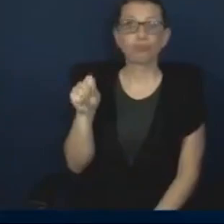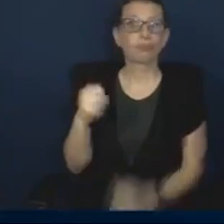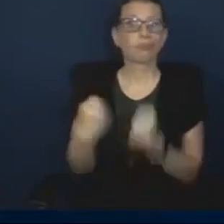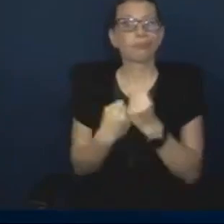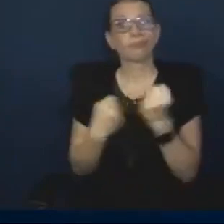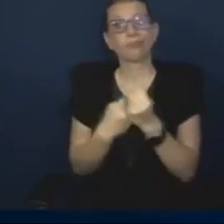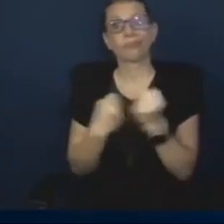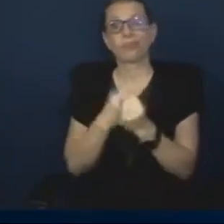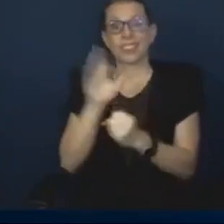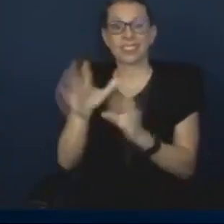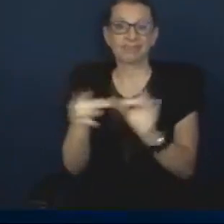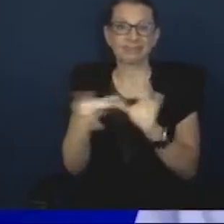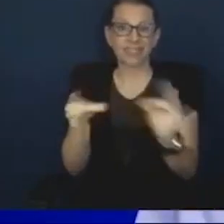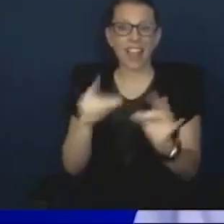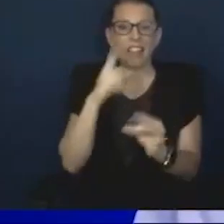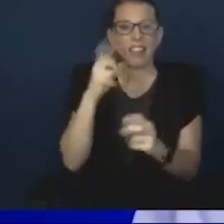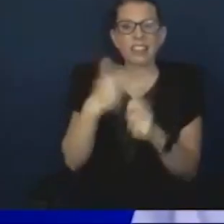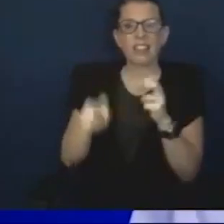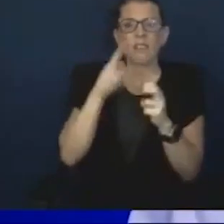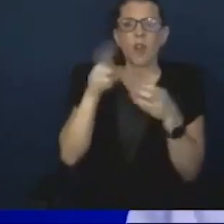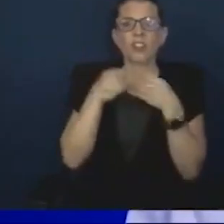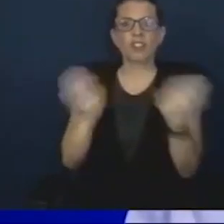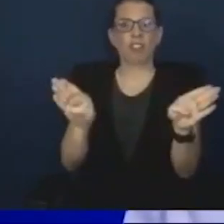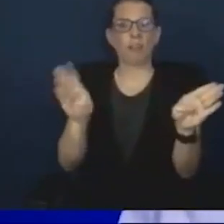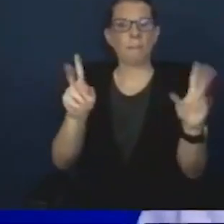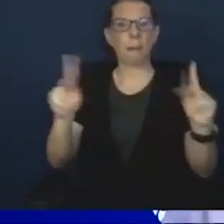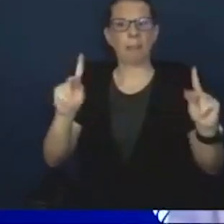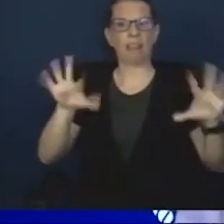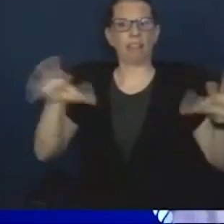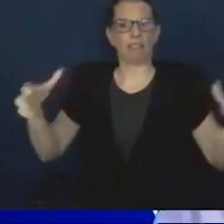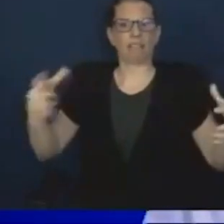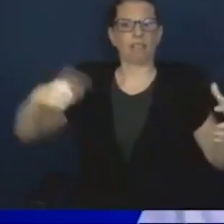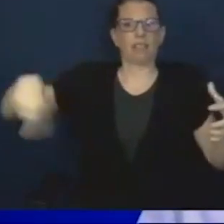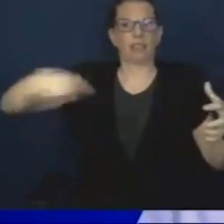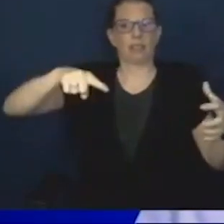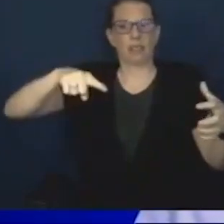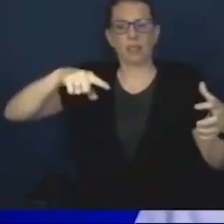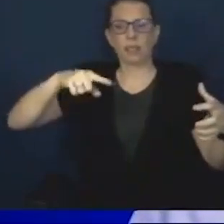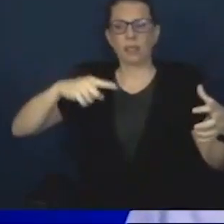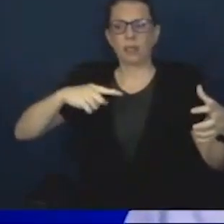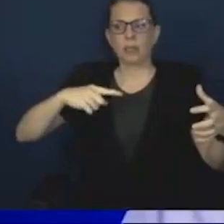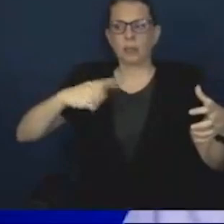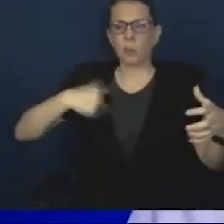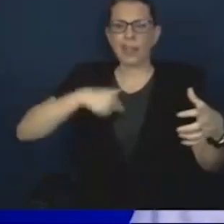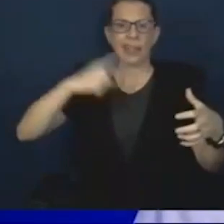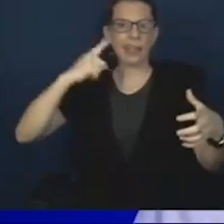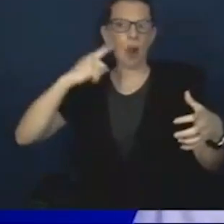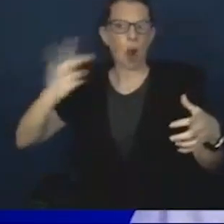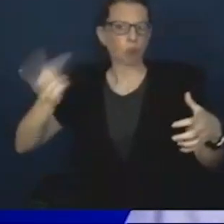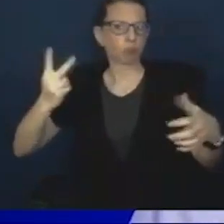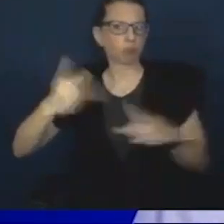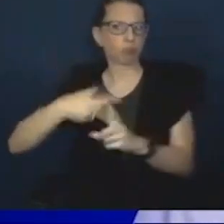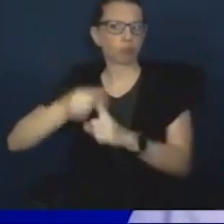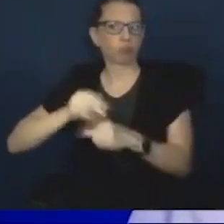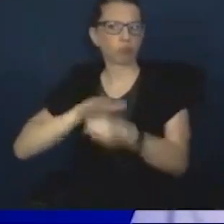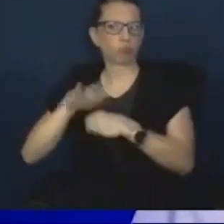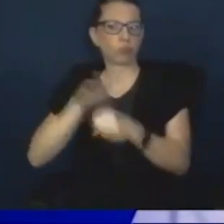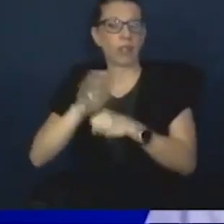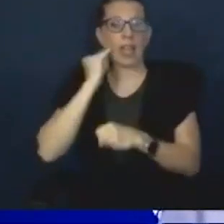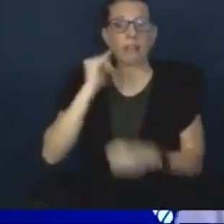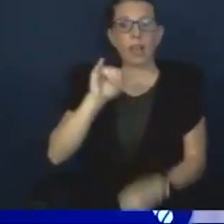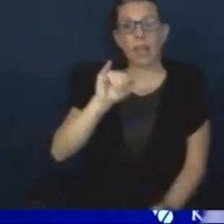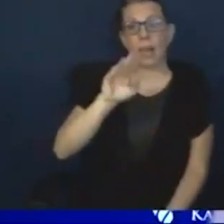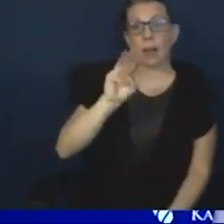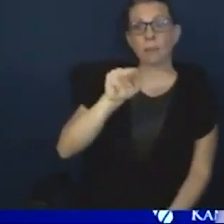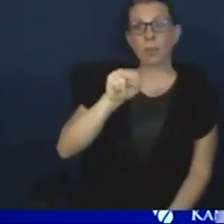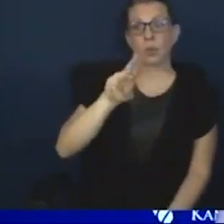gets tough for the general public because, you know, we hear, okay, two doses is just fine. Well, now if you're immunosuppressed, now you need three. And now